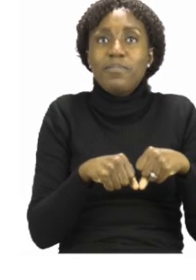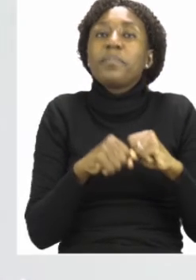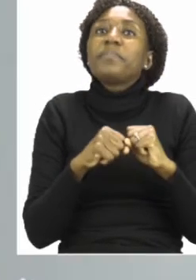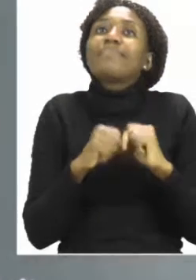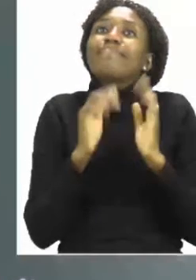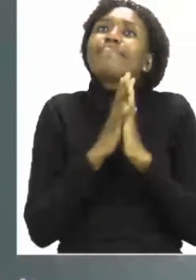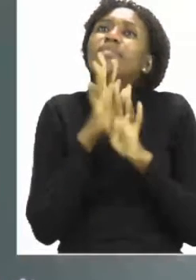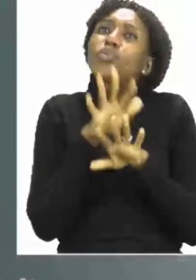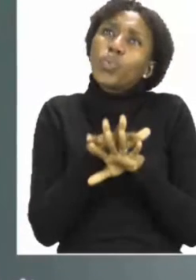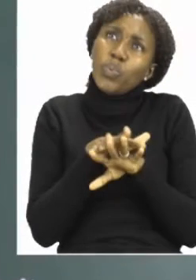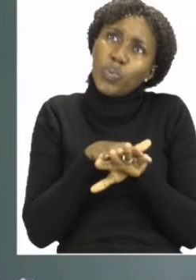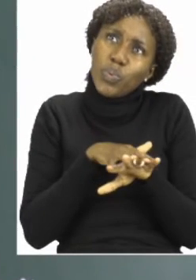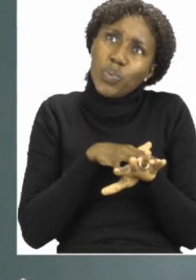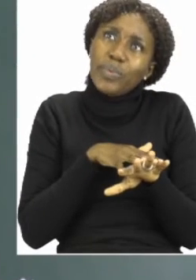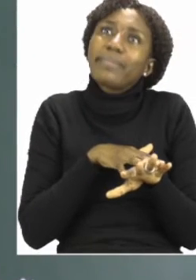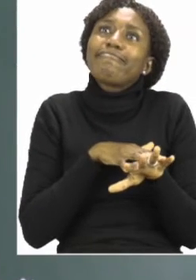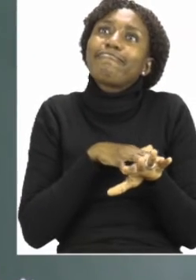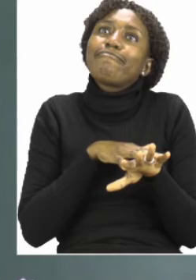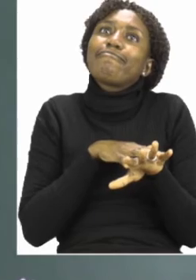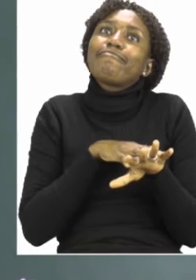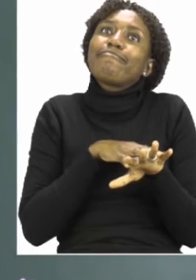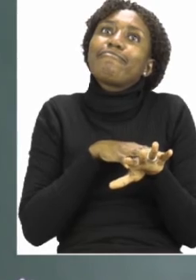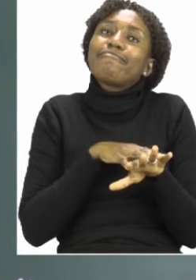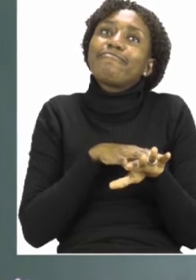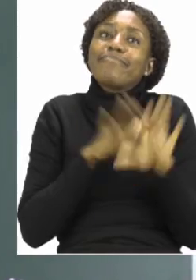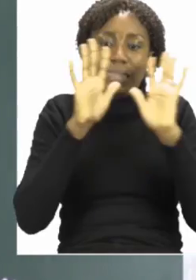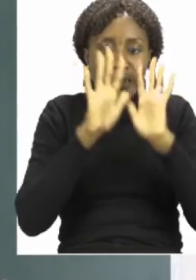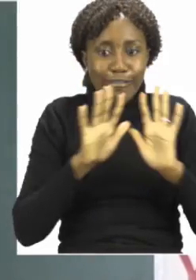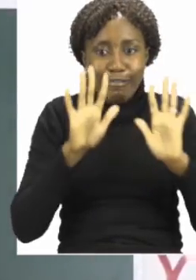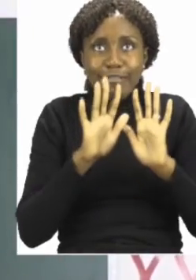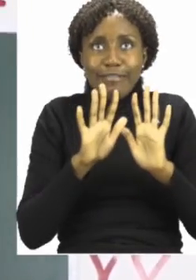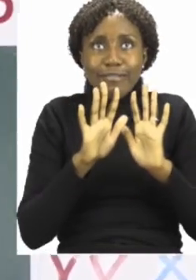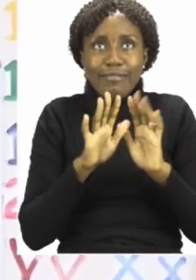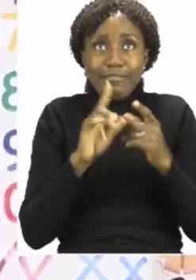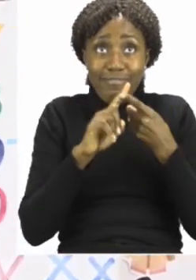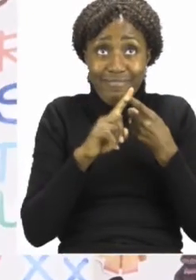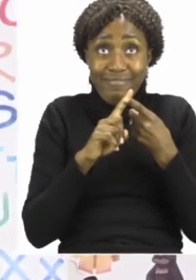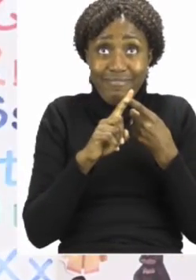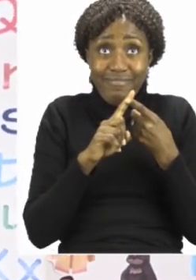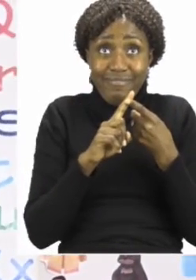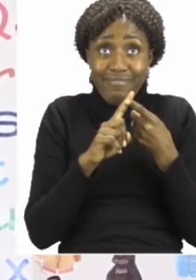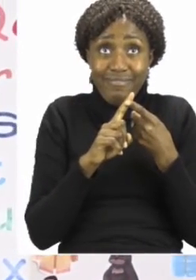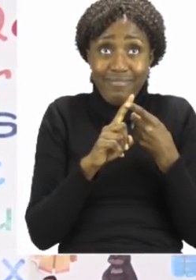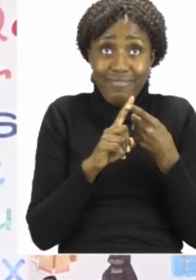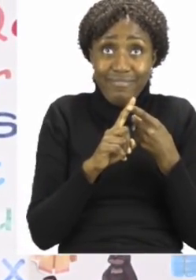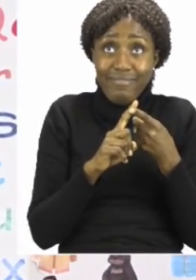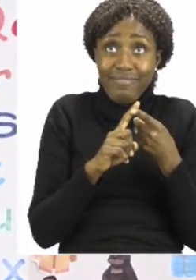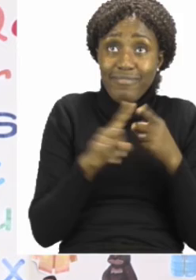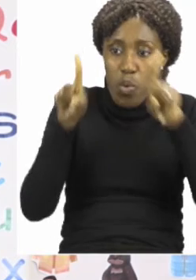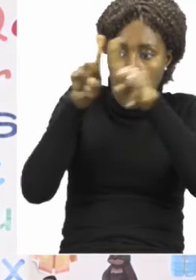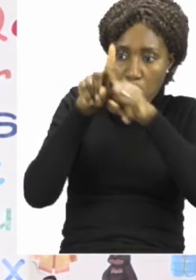take your time, boys and girls, with all 3 pages. Remember, the first page, you have to